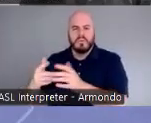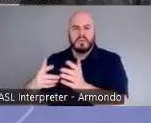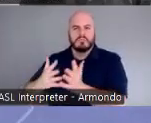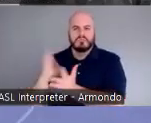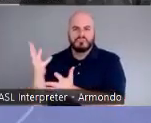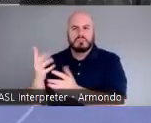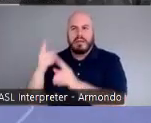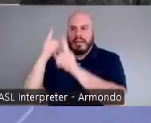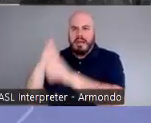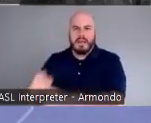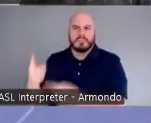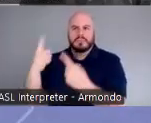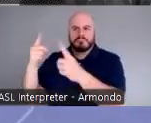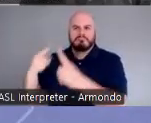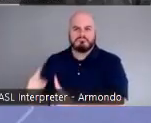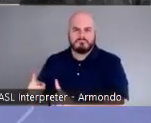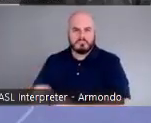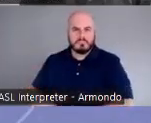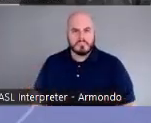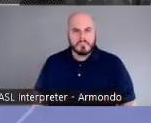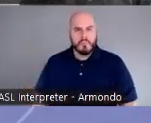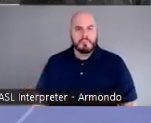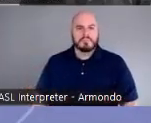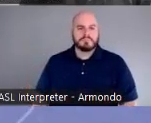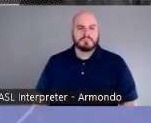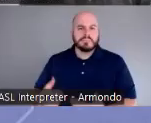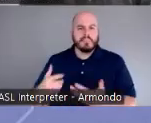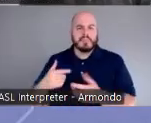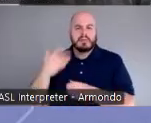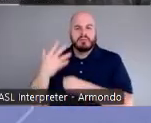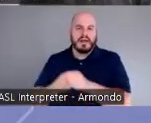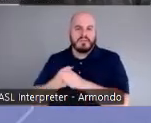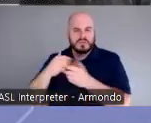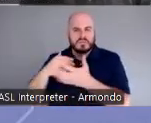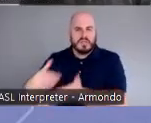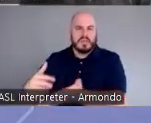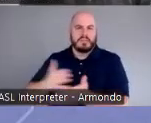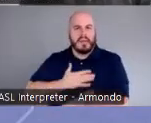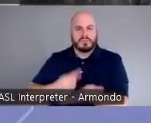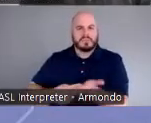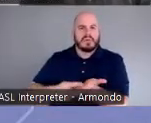study, a bigger size study that I'm happy to discuss with you later on.